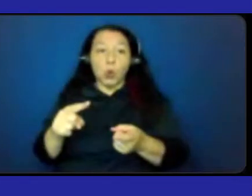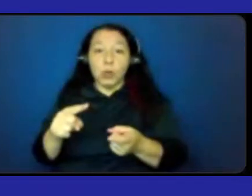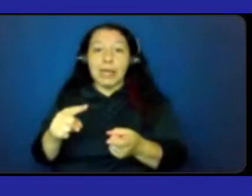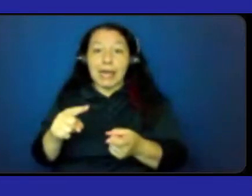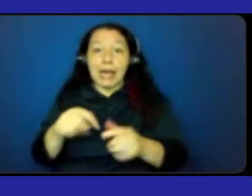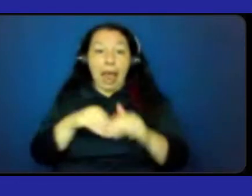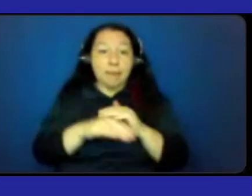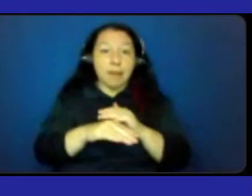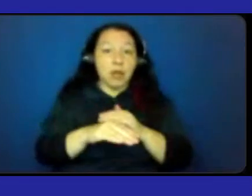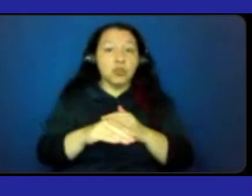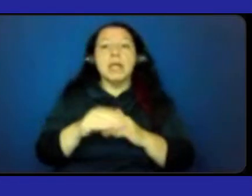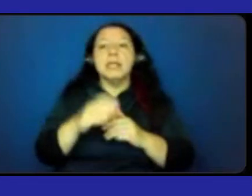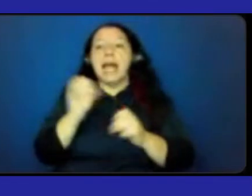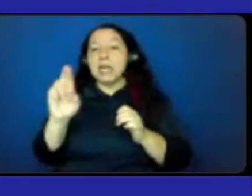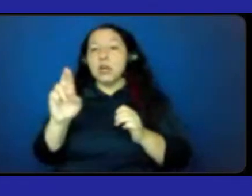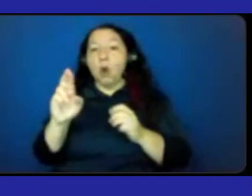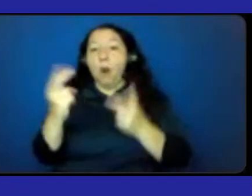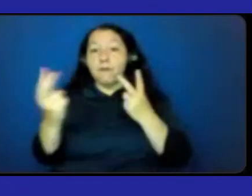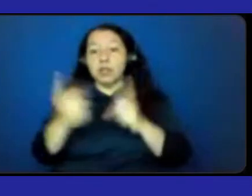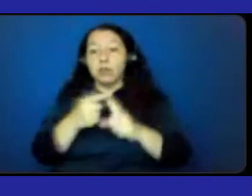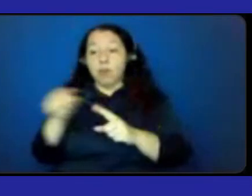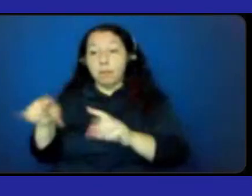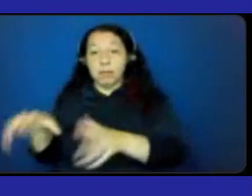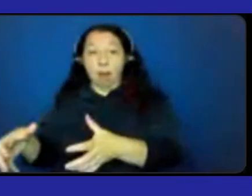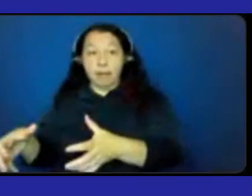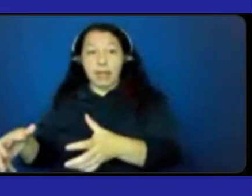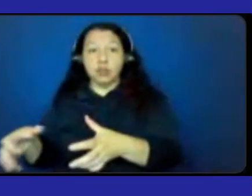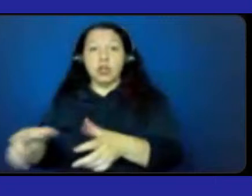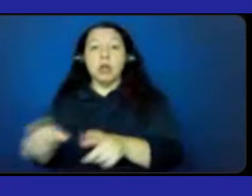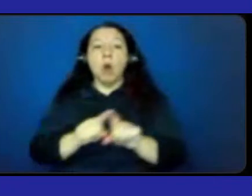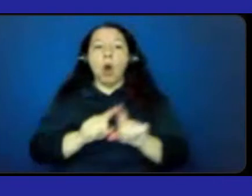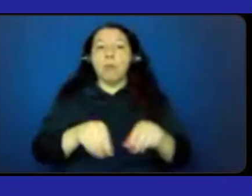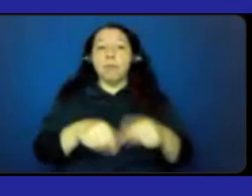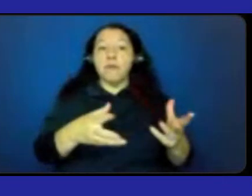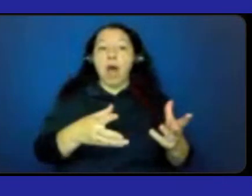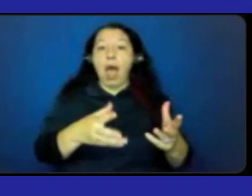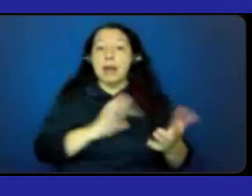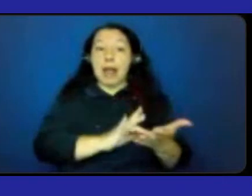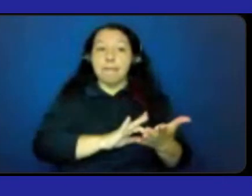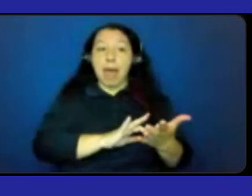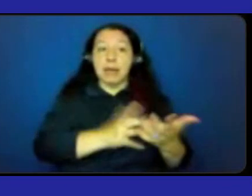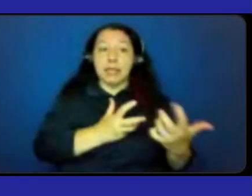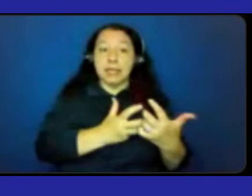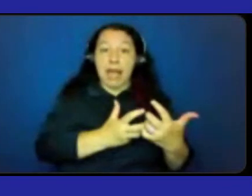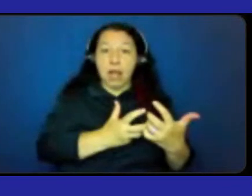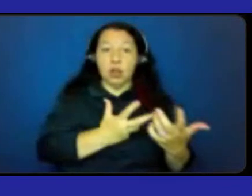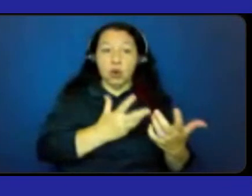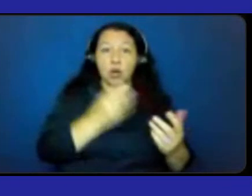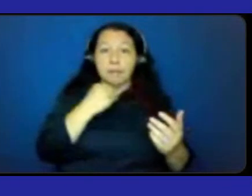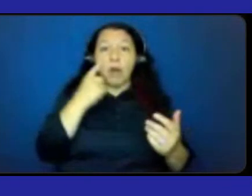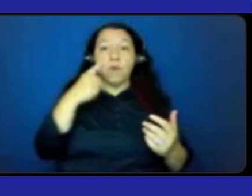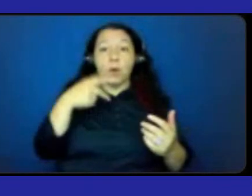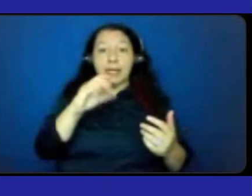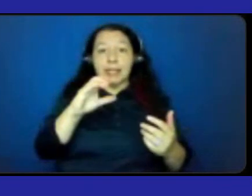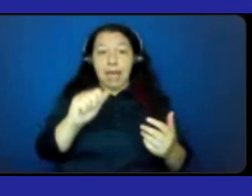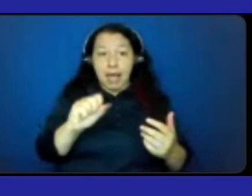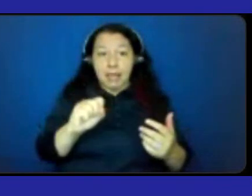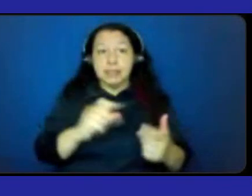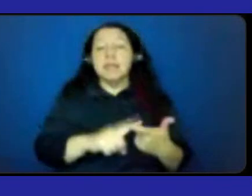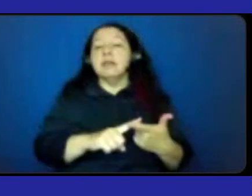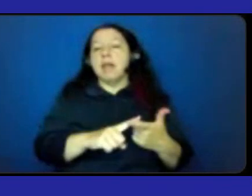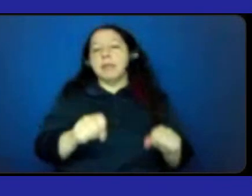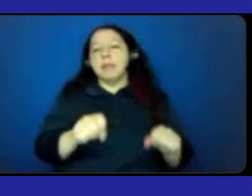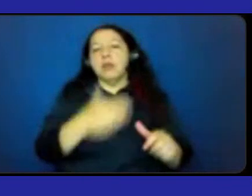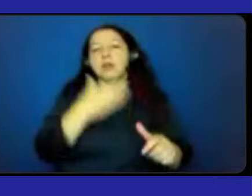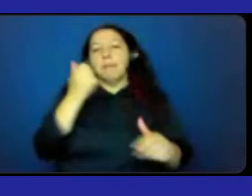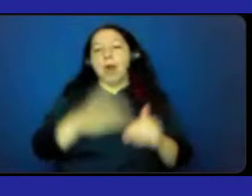one population, and providing a medically tailored meal for PCS that potentially will be better than the meal that they were actually